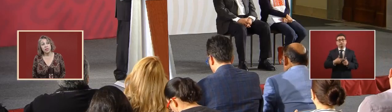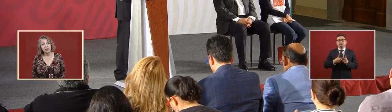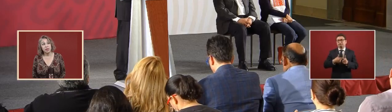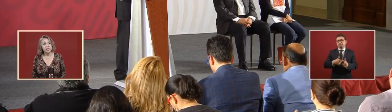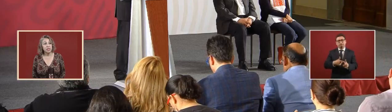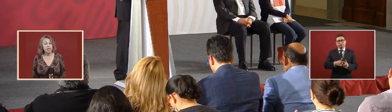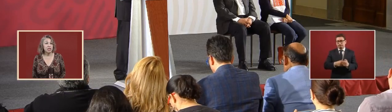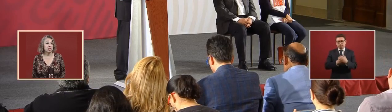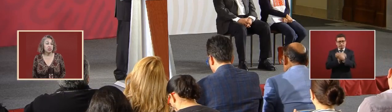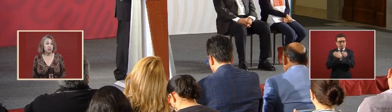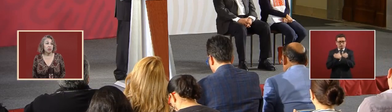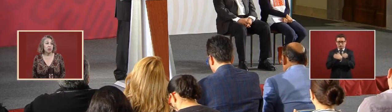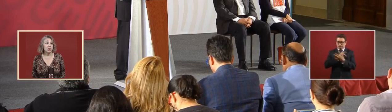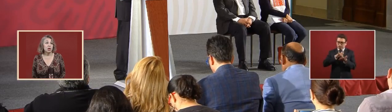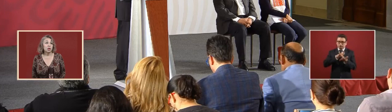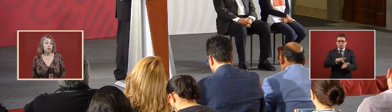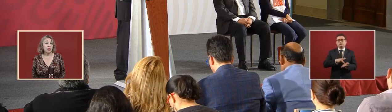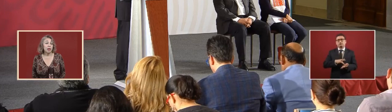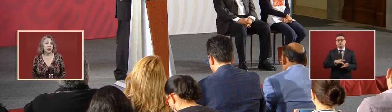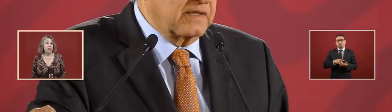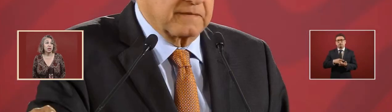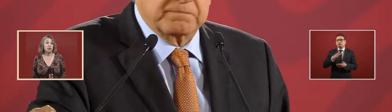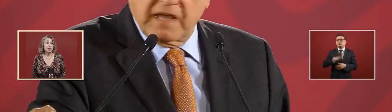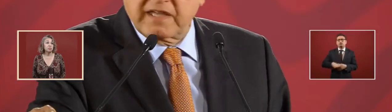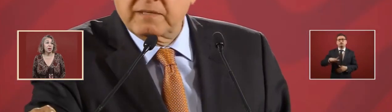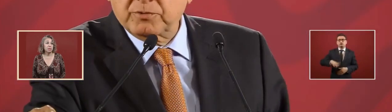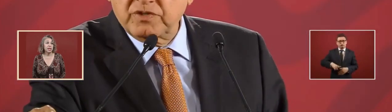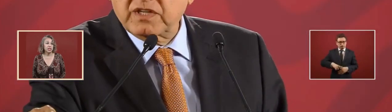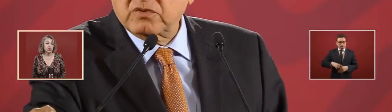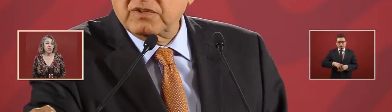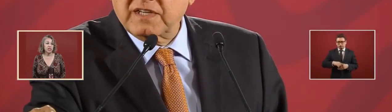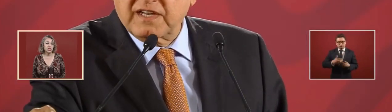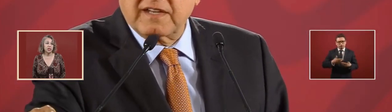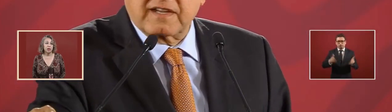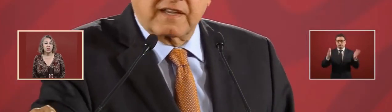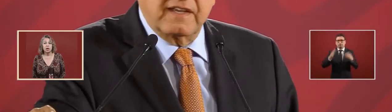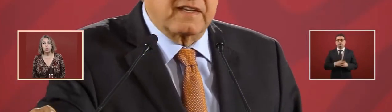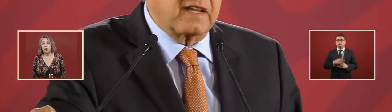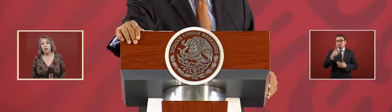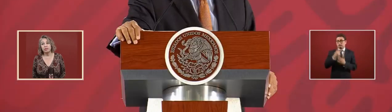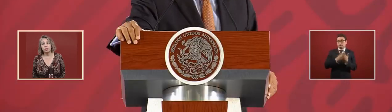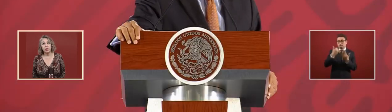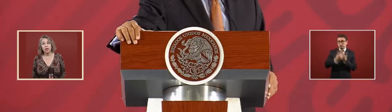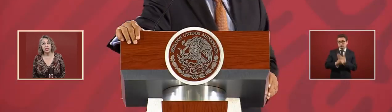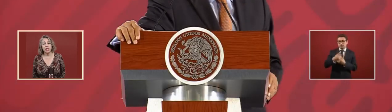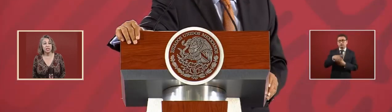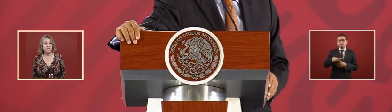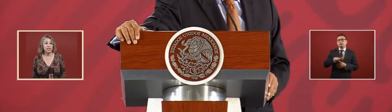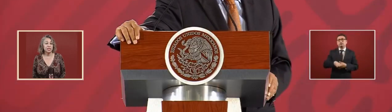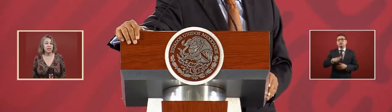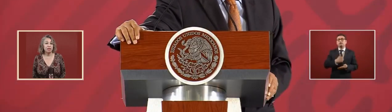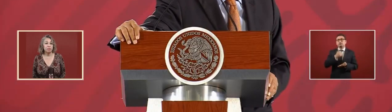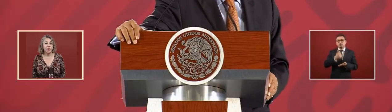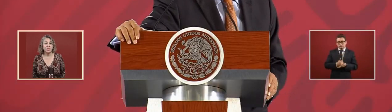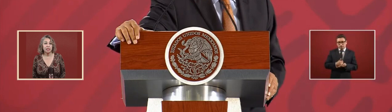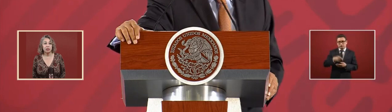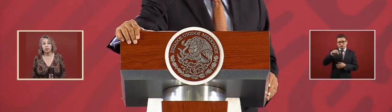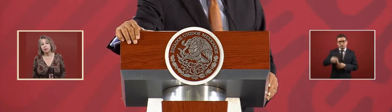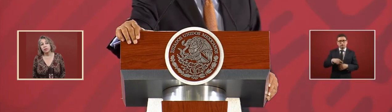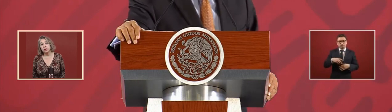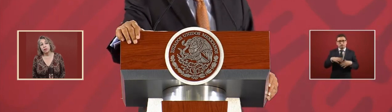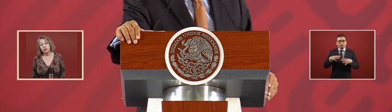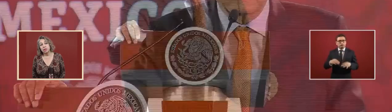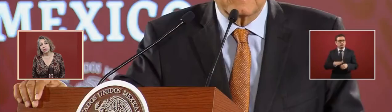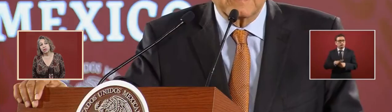we're going to continue pública, to increase public education. Aquí, we have a project México, in the city of Mexico